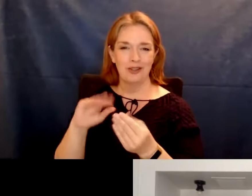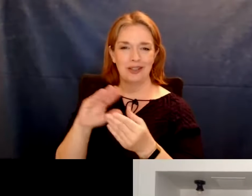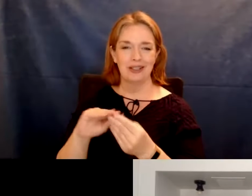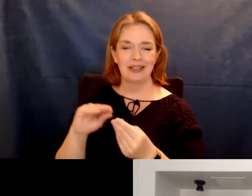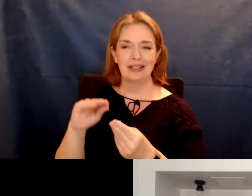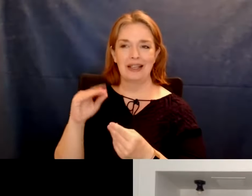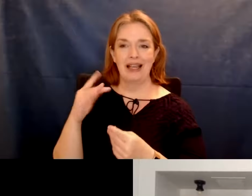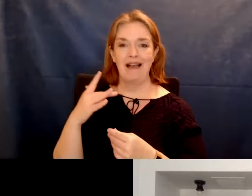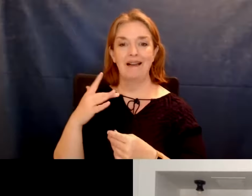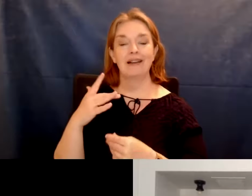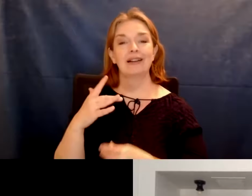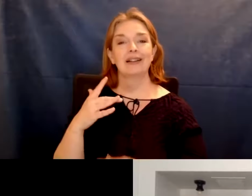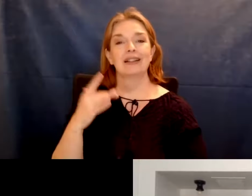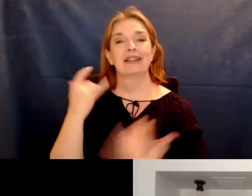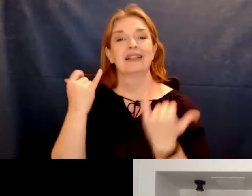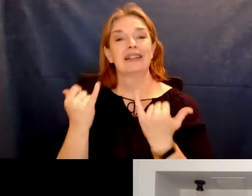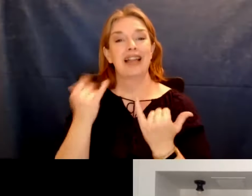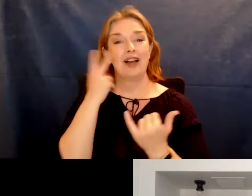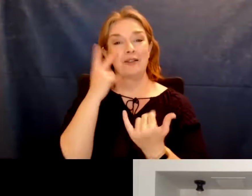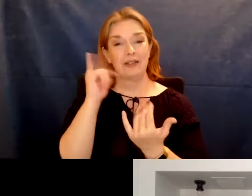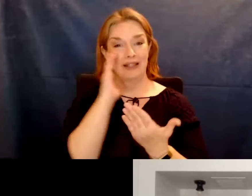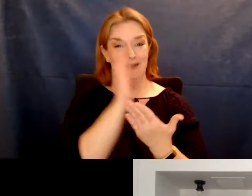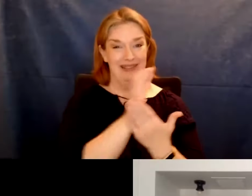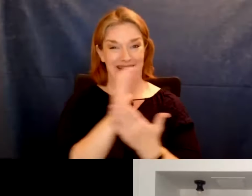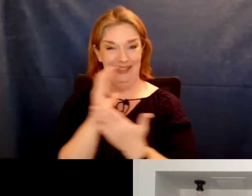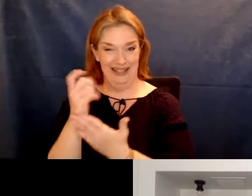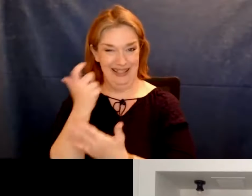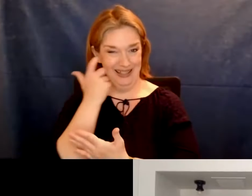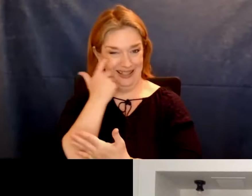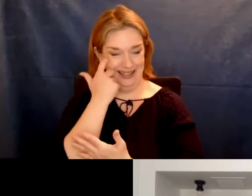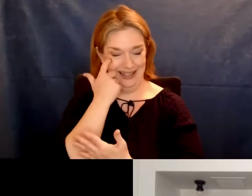like having seen the photo slides that you just showed,